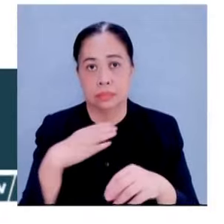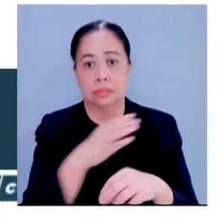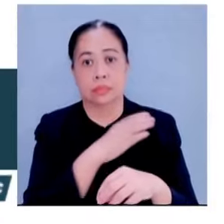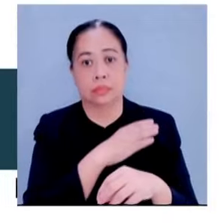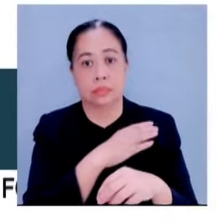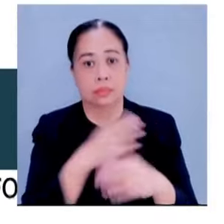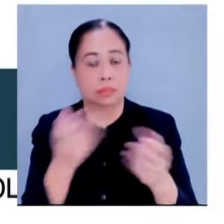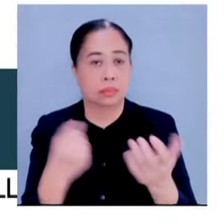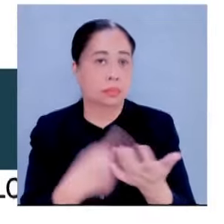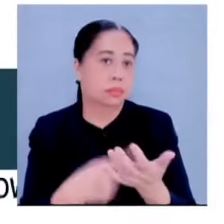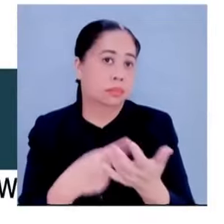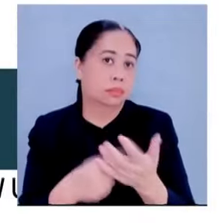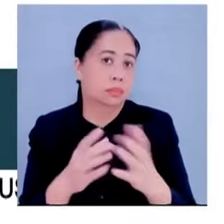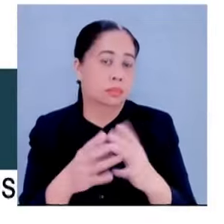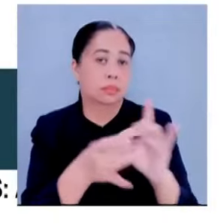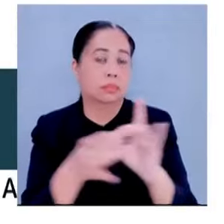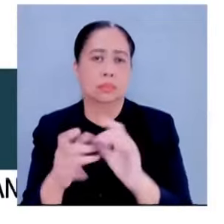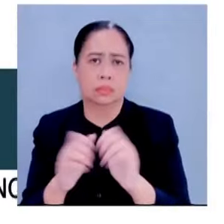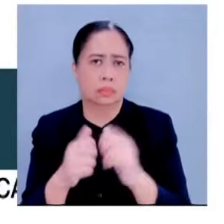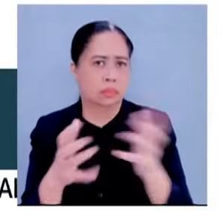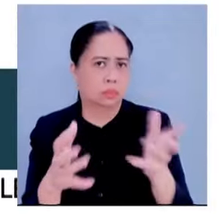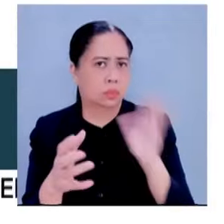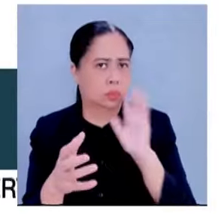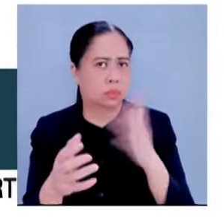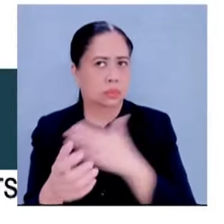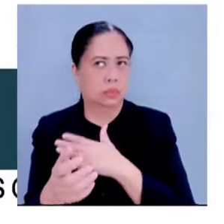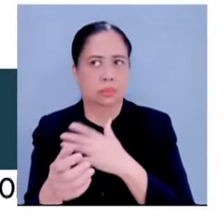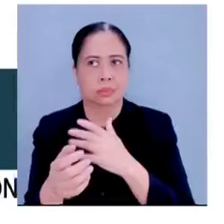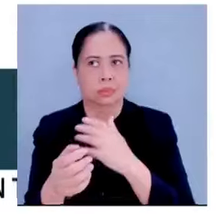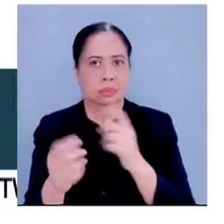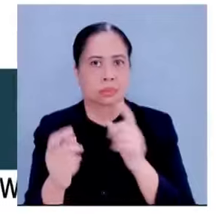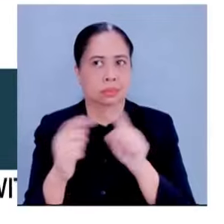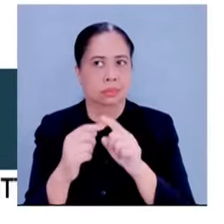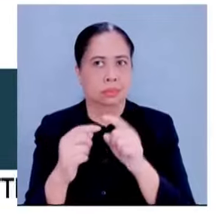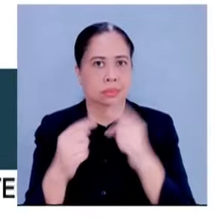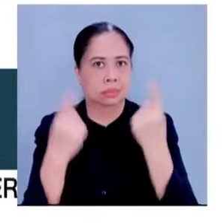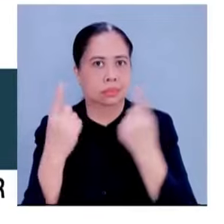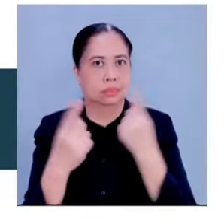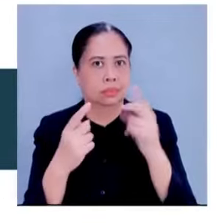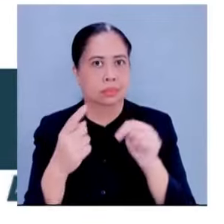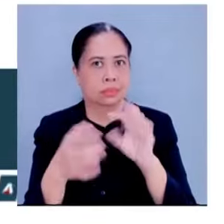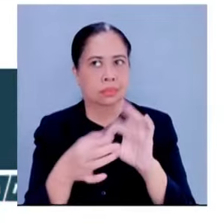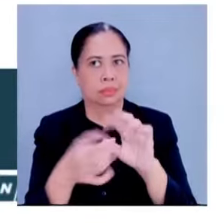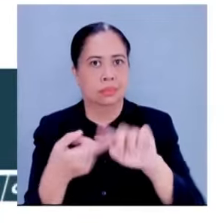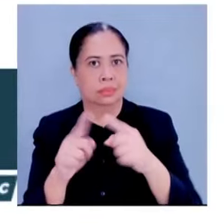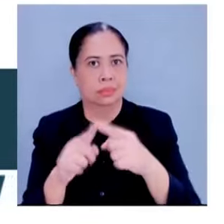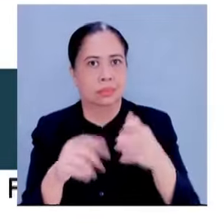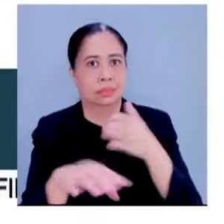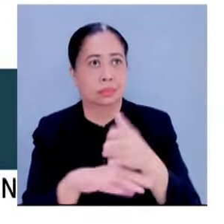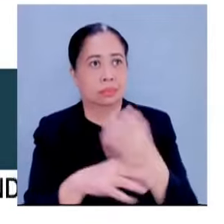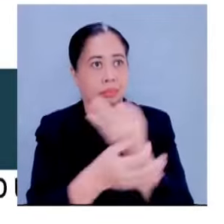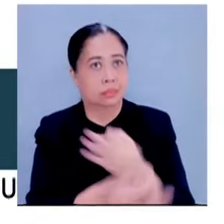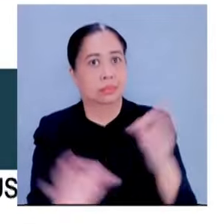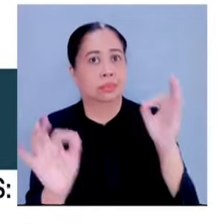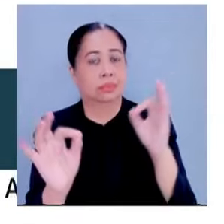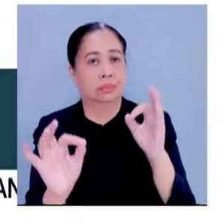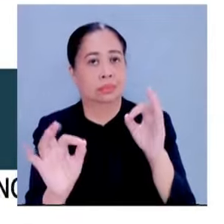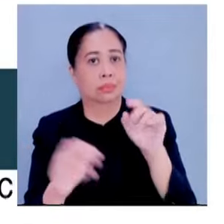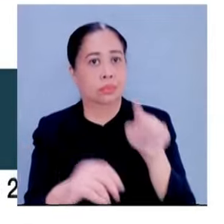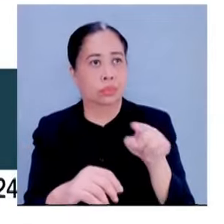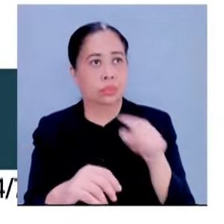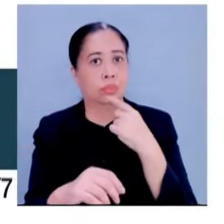talk about alliances, how far will you go? Considering that days after your release, you